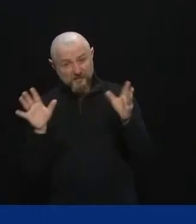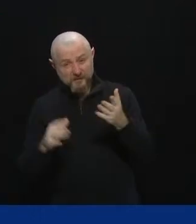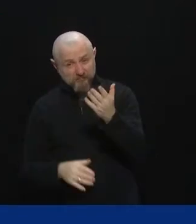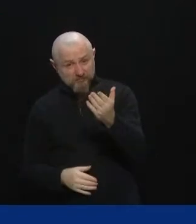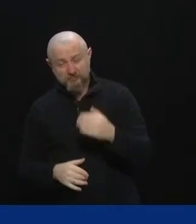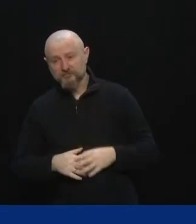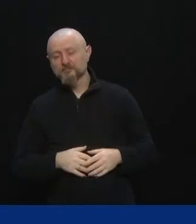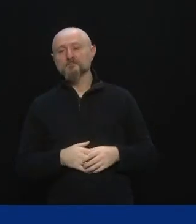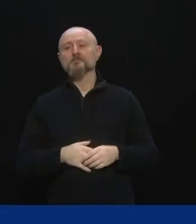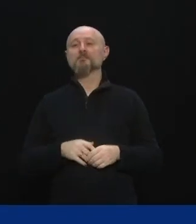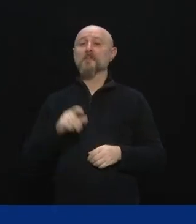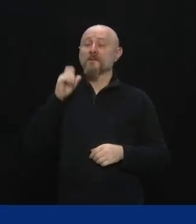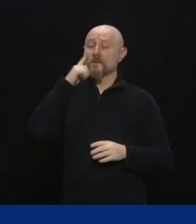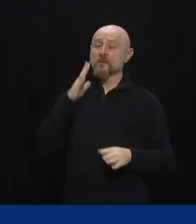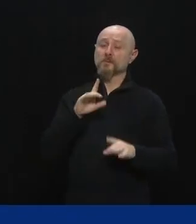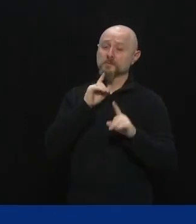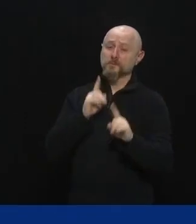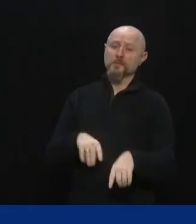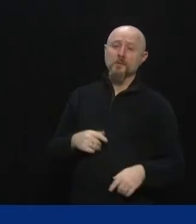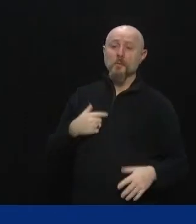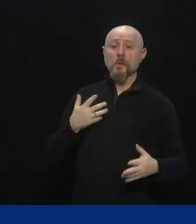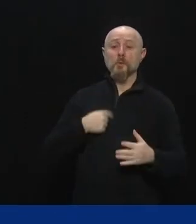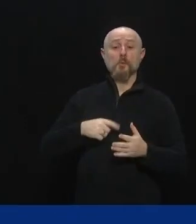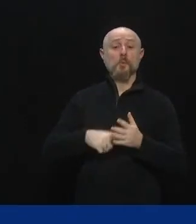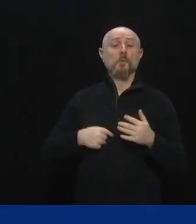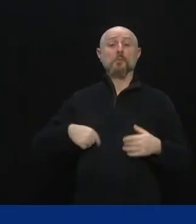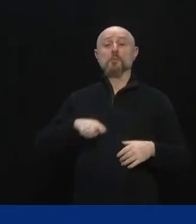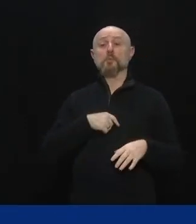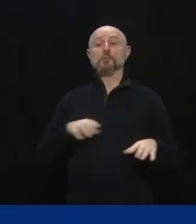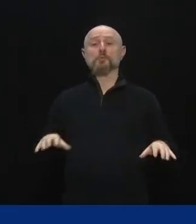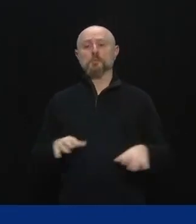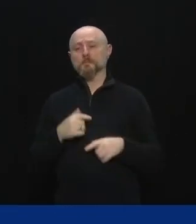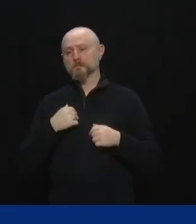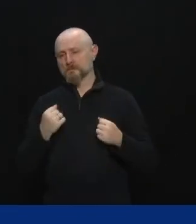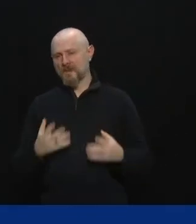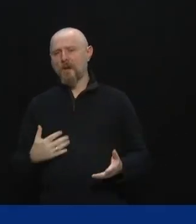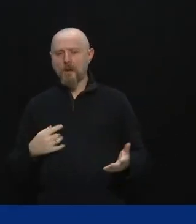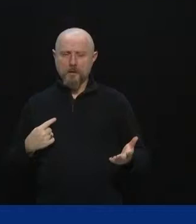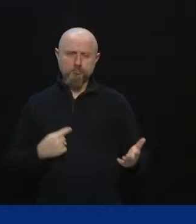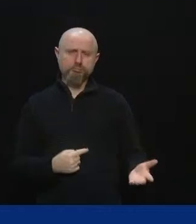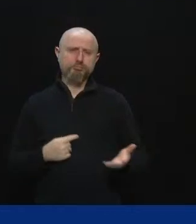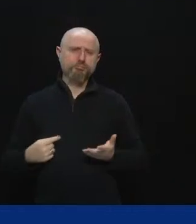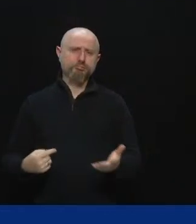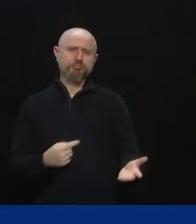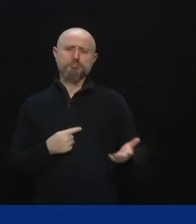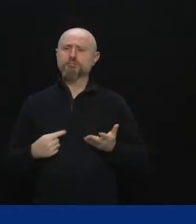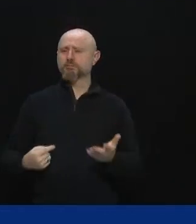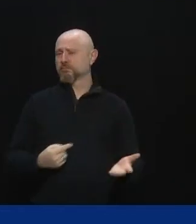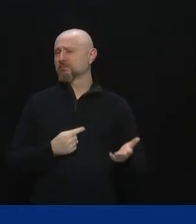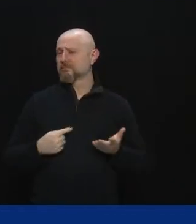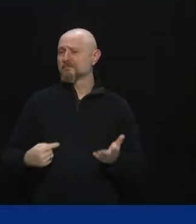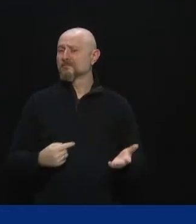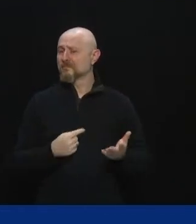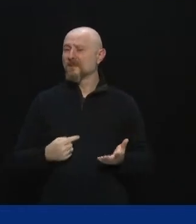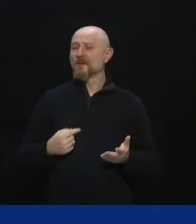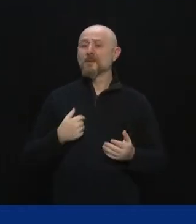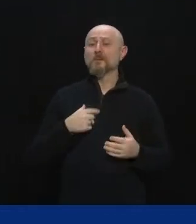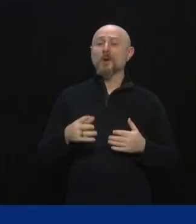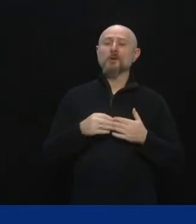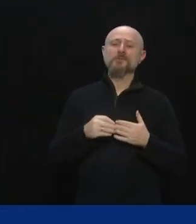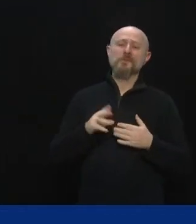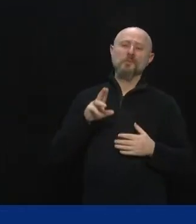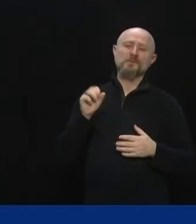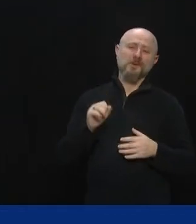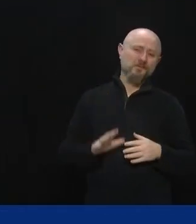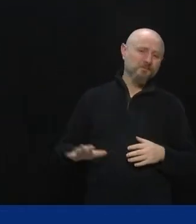Here's what we're assessing, and this has been the source of many conversations. We have been nation leading in ensuring that our kids